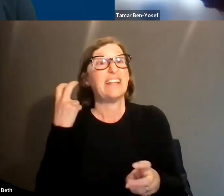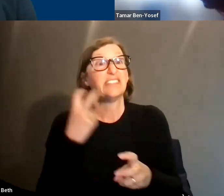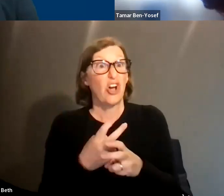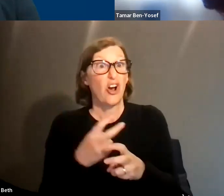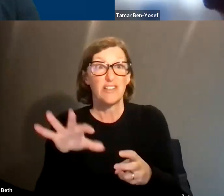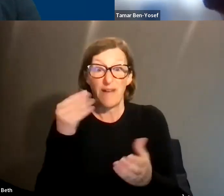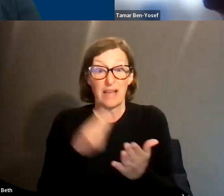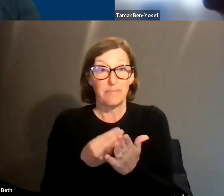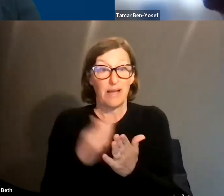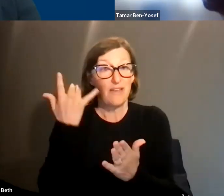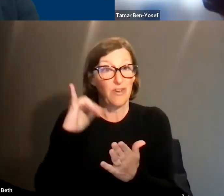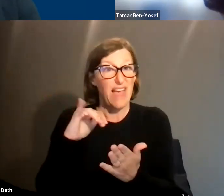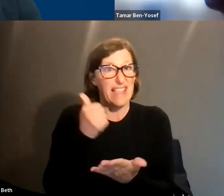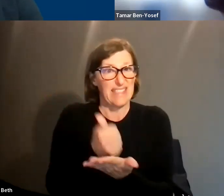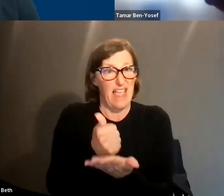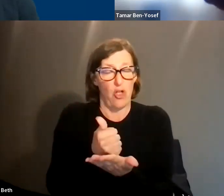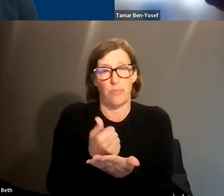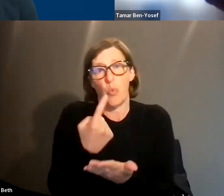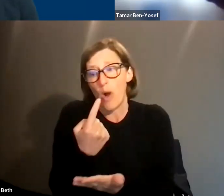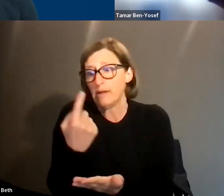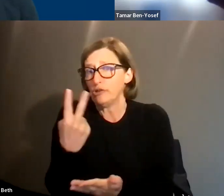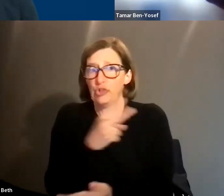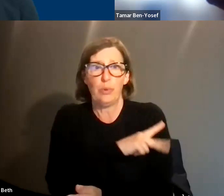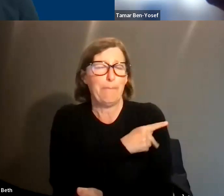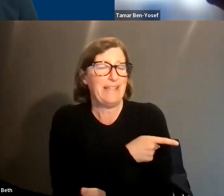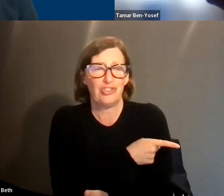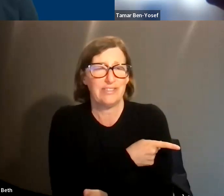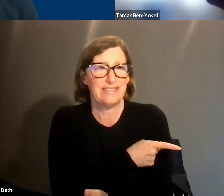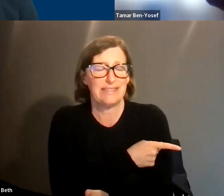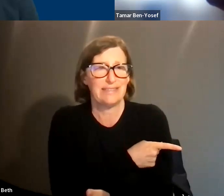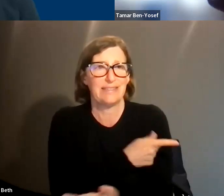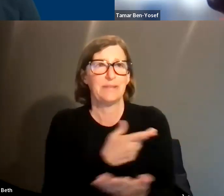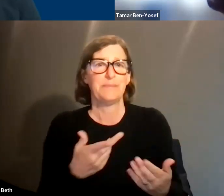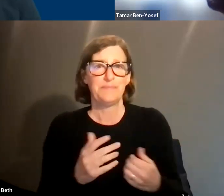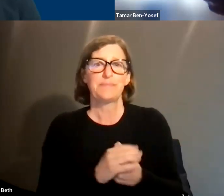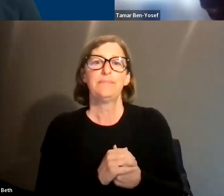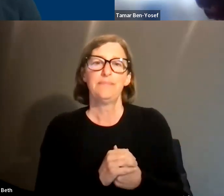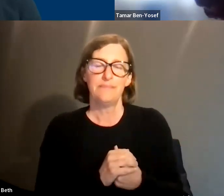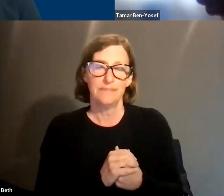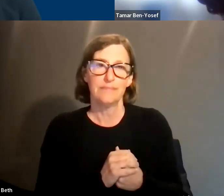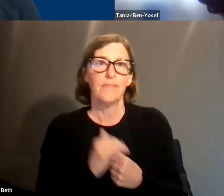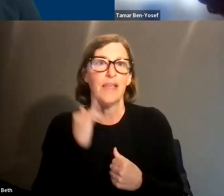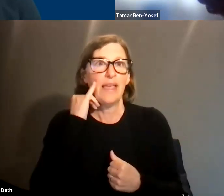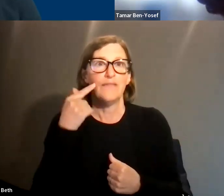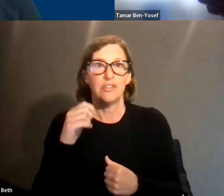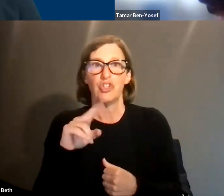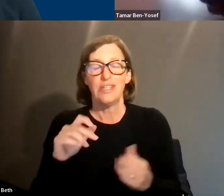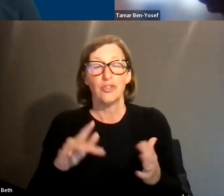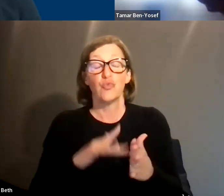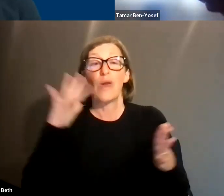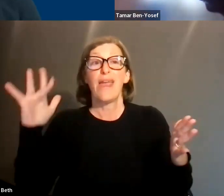funding to develop therapy for a gene that is very rare.